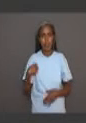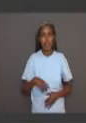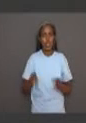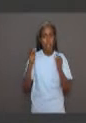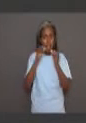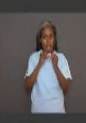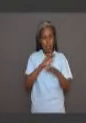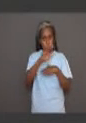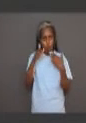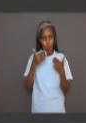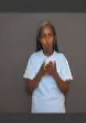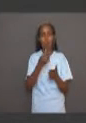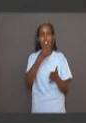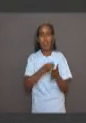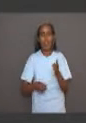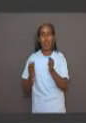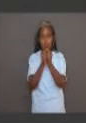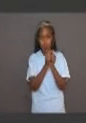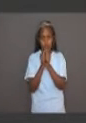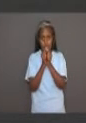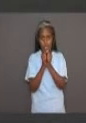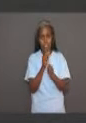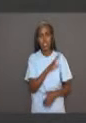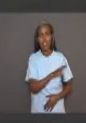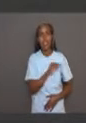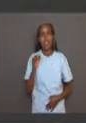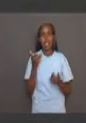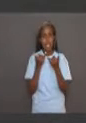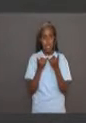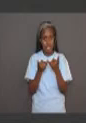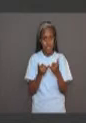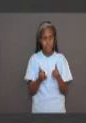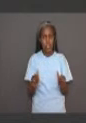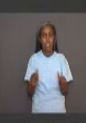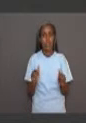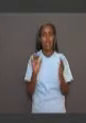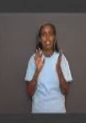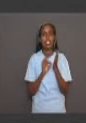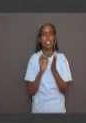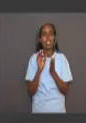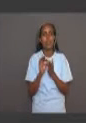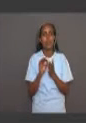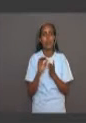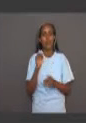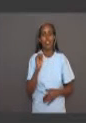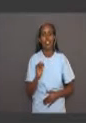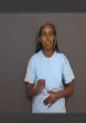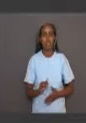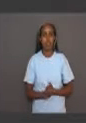add all of the values together and divide by the number of